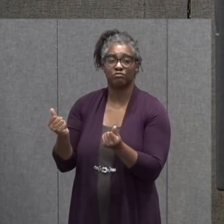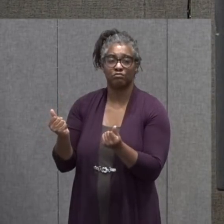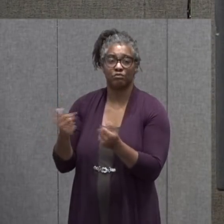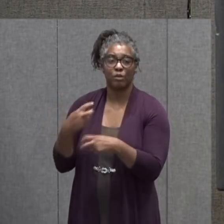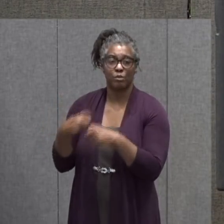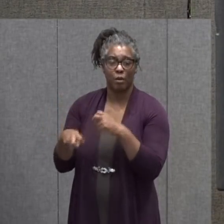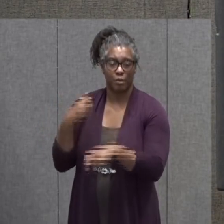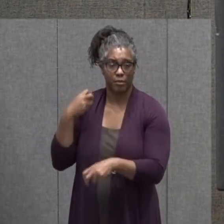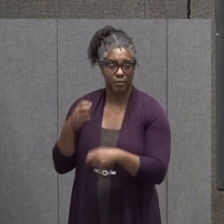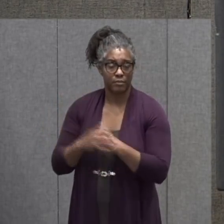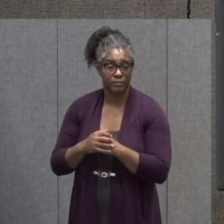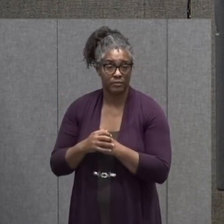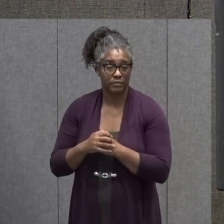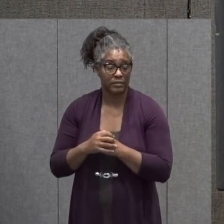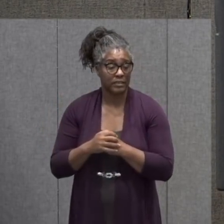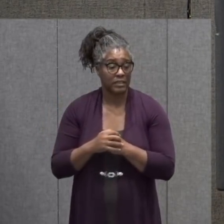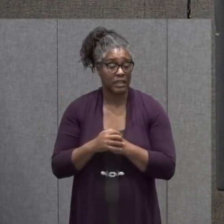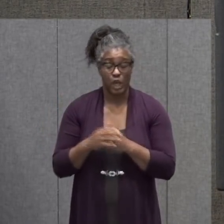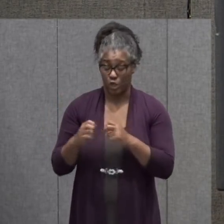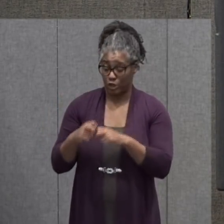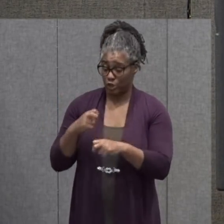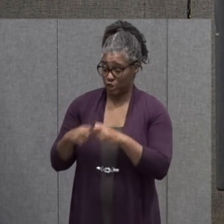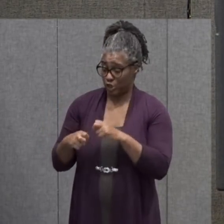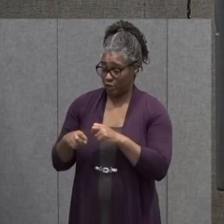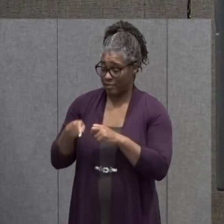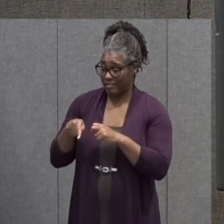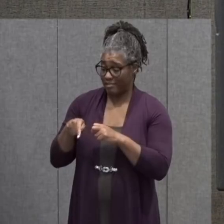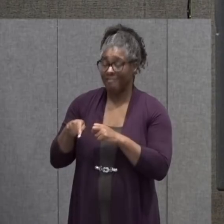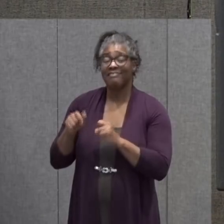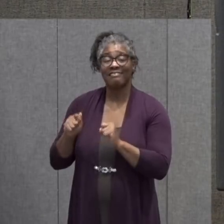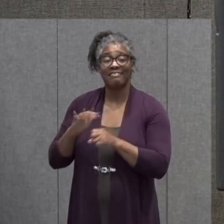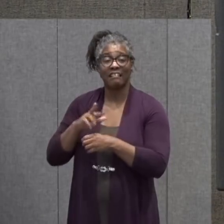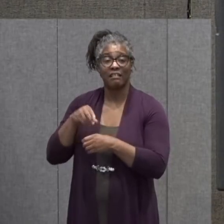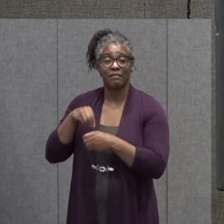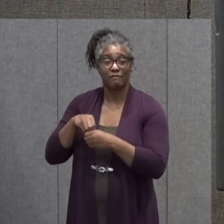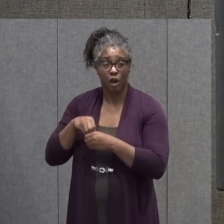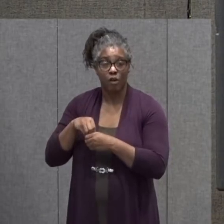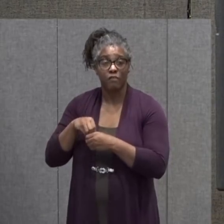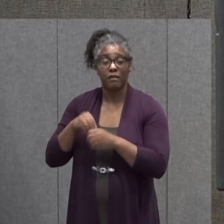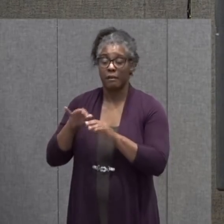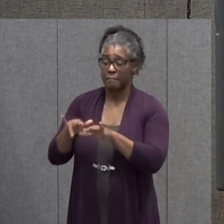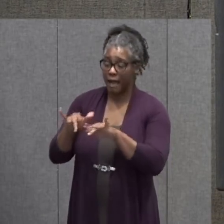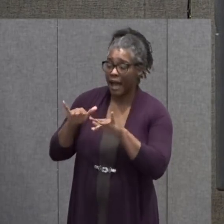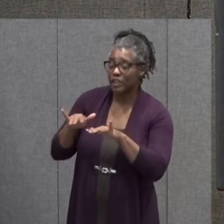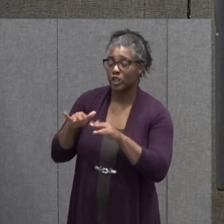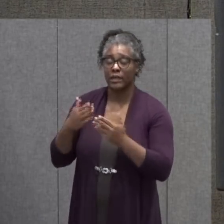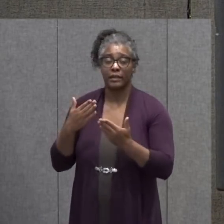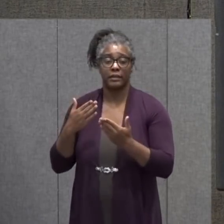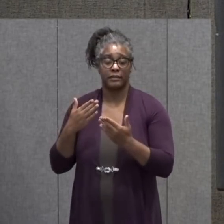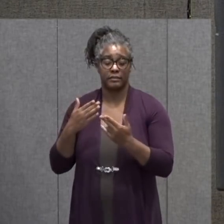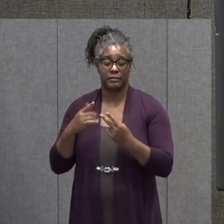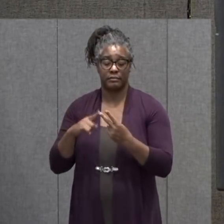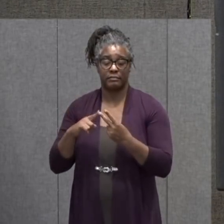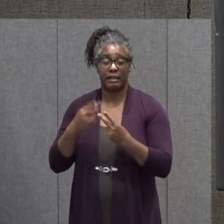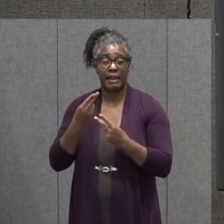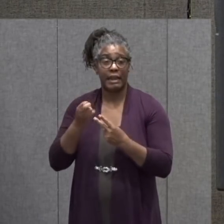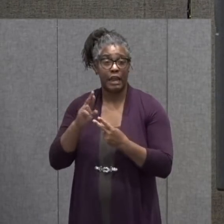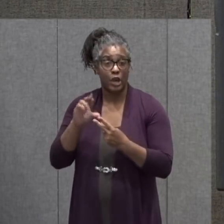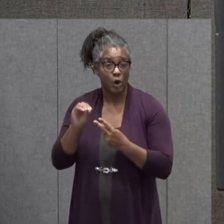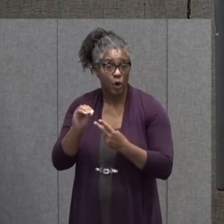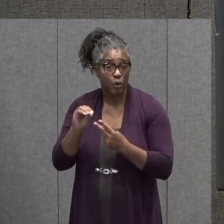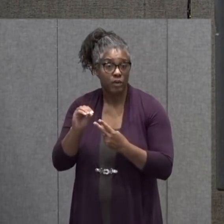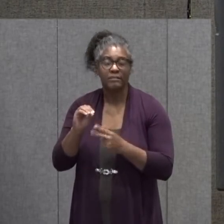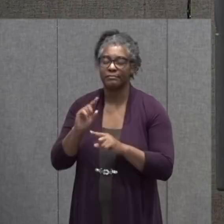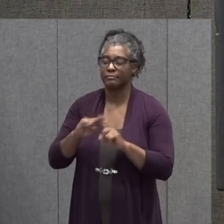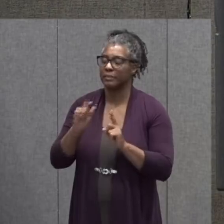solution usually sometimes can either involve magic or a hero, but not always. A lot of these characteristics that